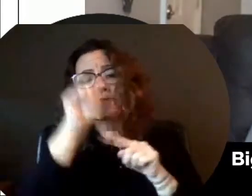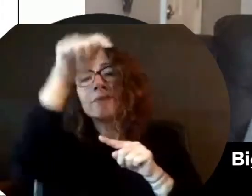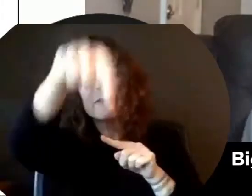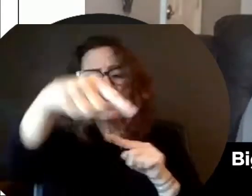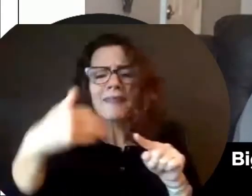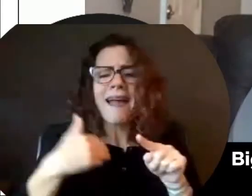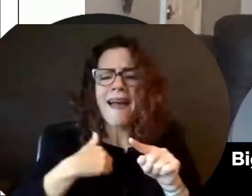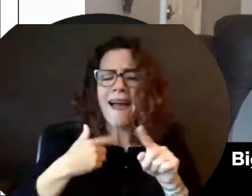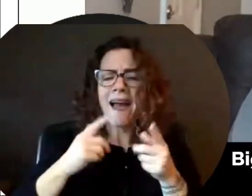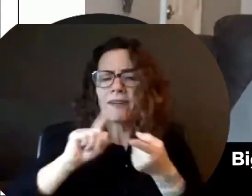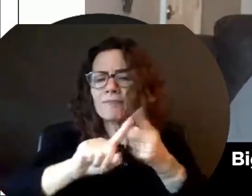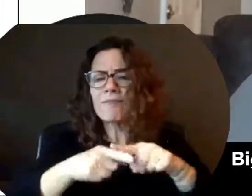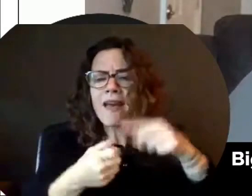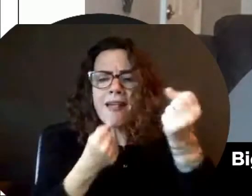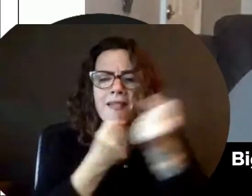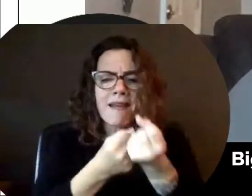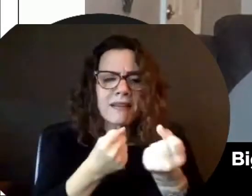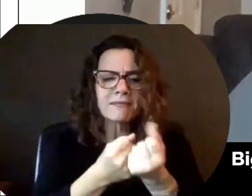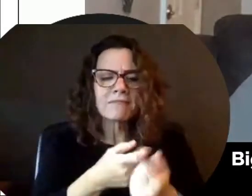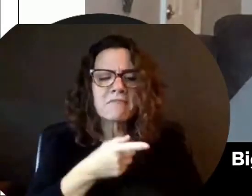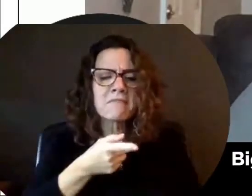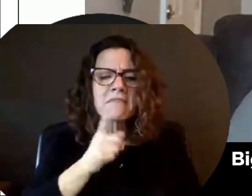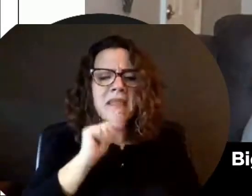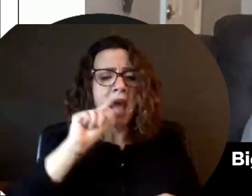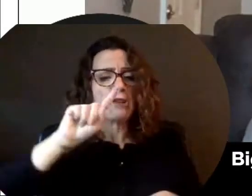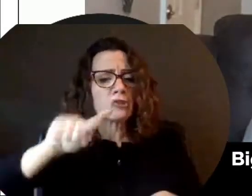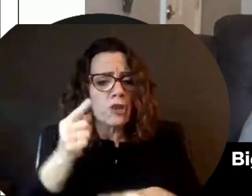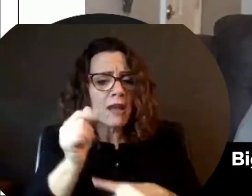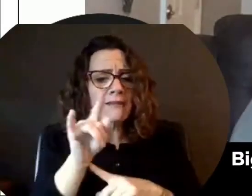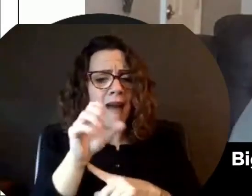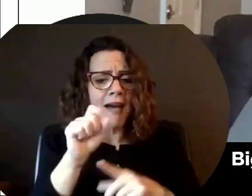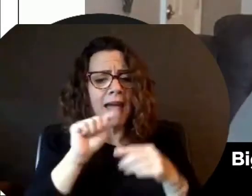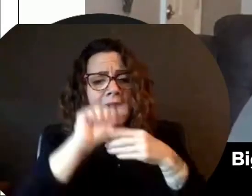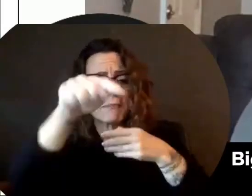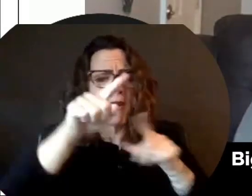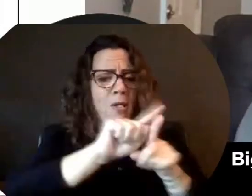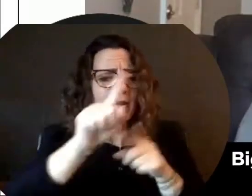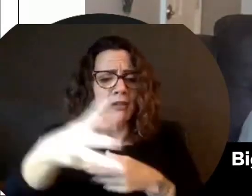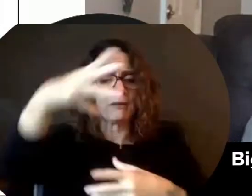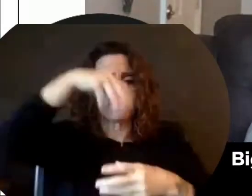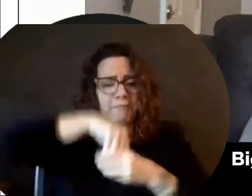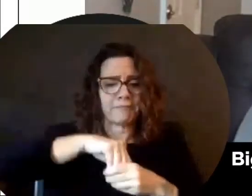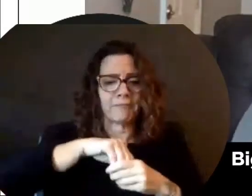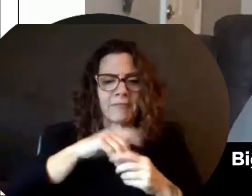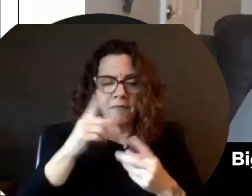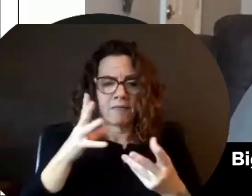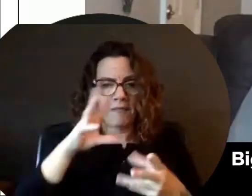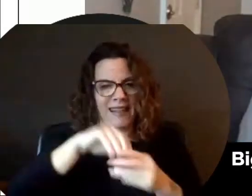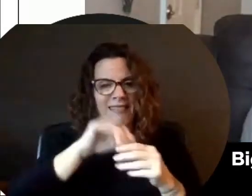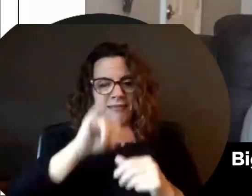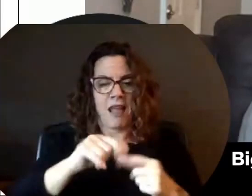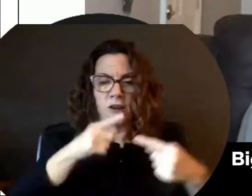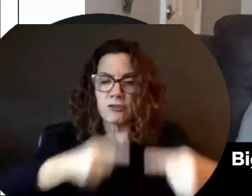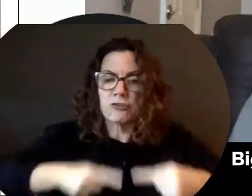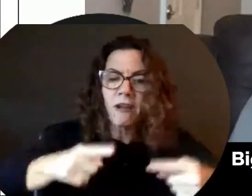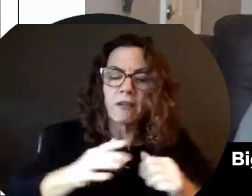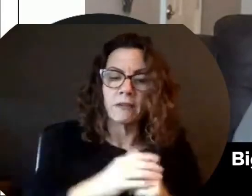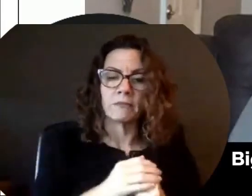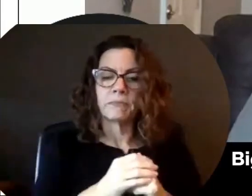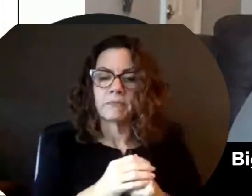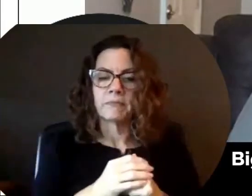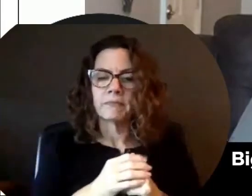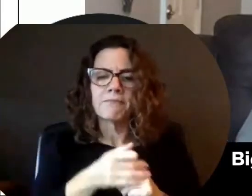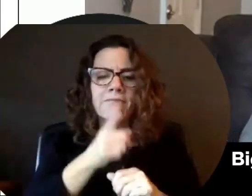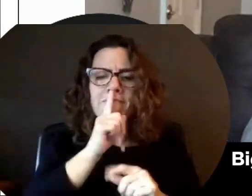as people who are sitting here walking streets as somebody, honestly an enemy, but said